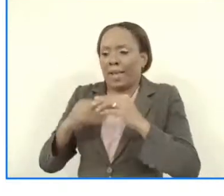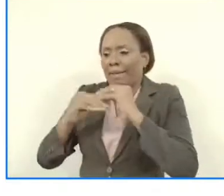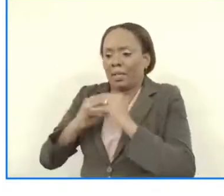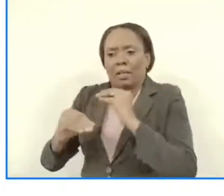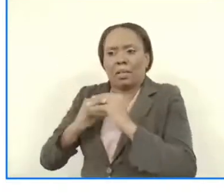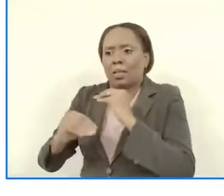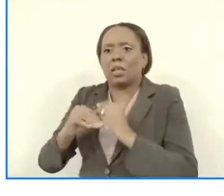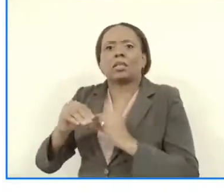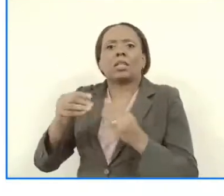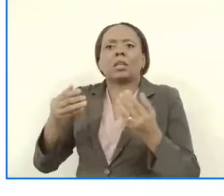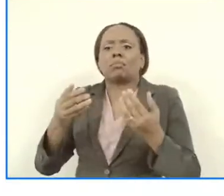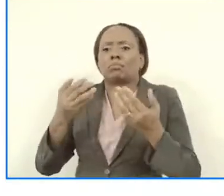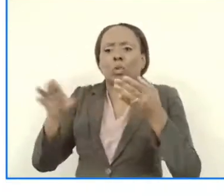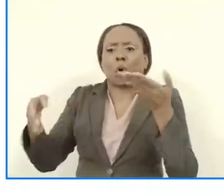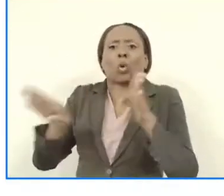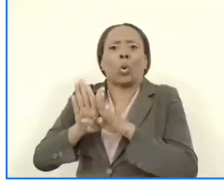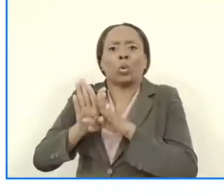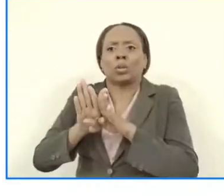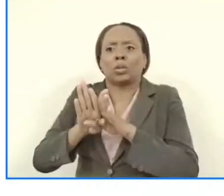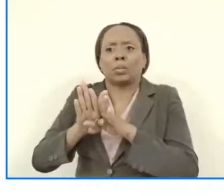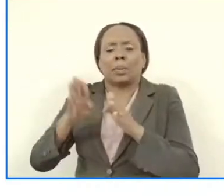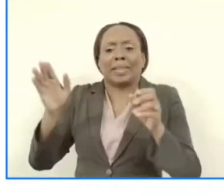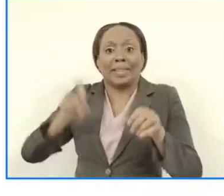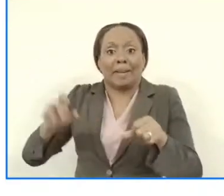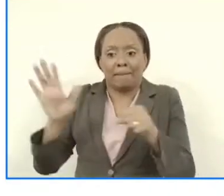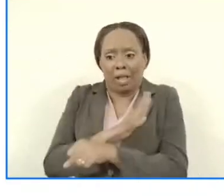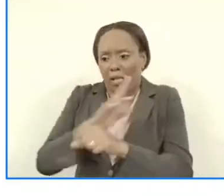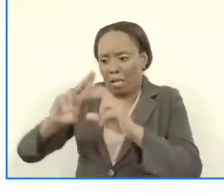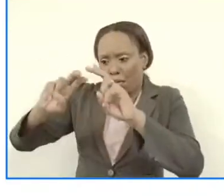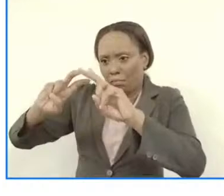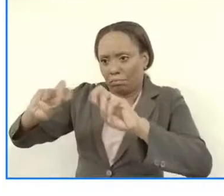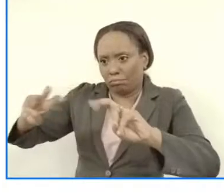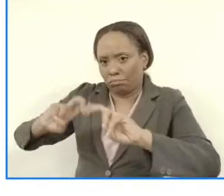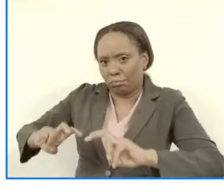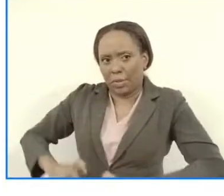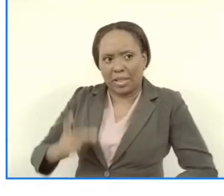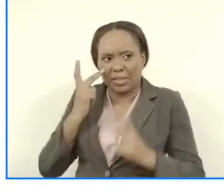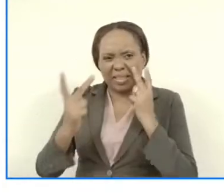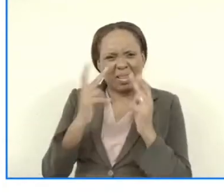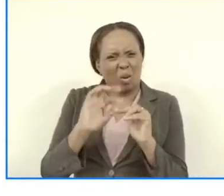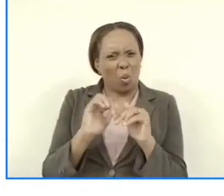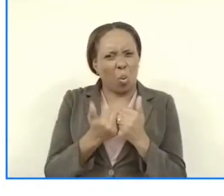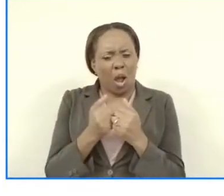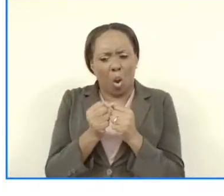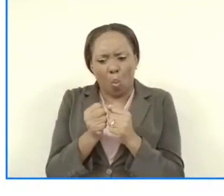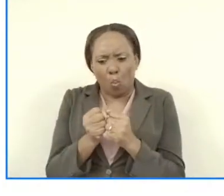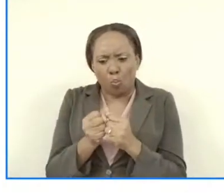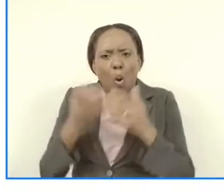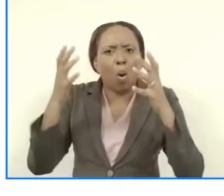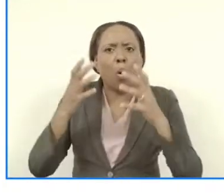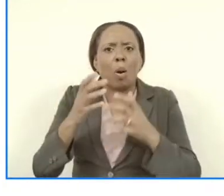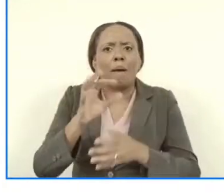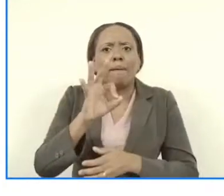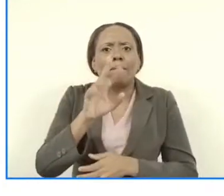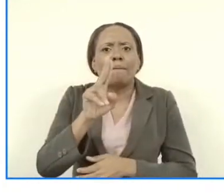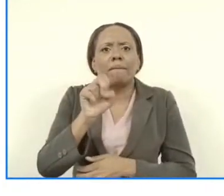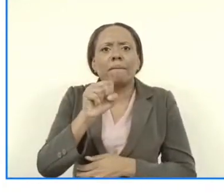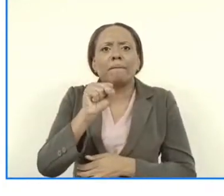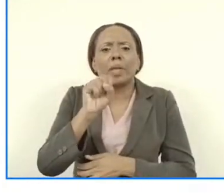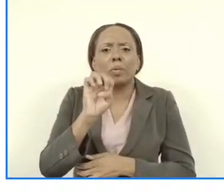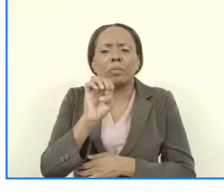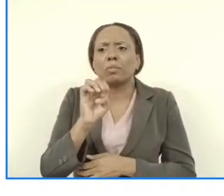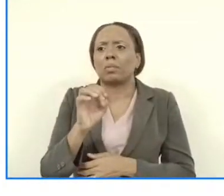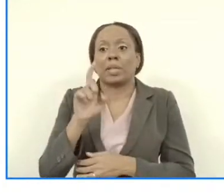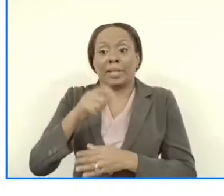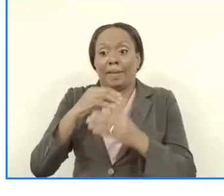need to do a full inspection, clear whatever caused the fuse to blow in the first place, make it safe, then do whatever repairs